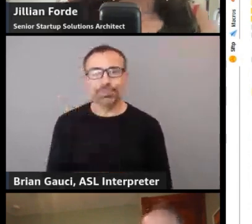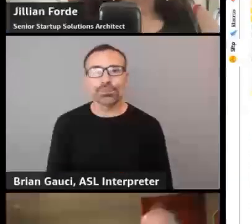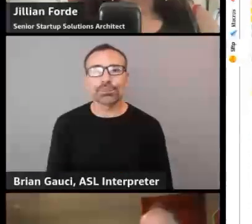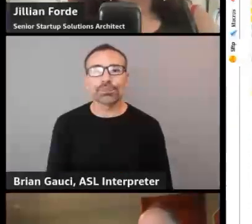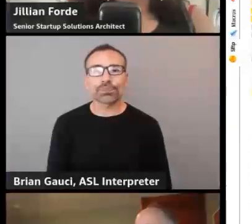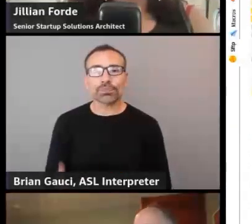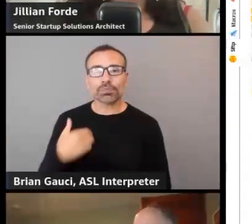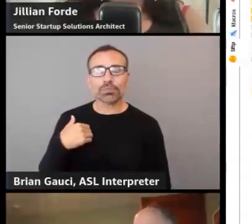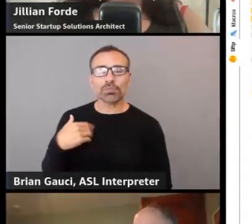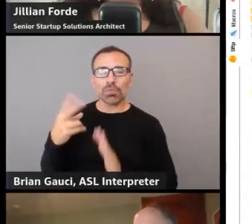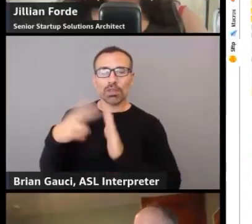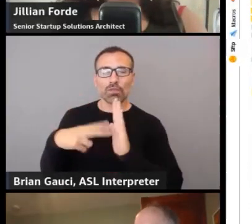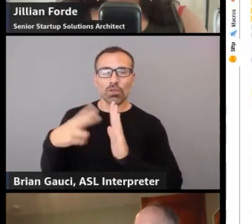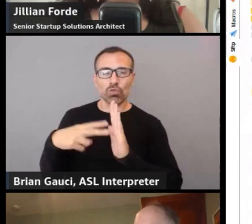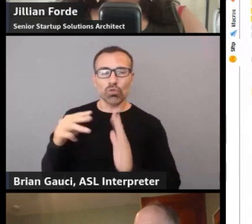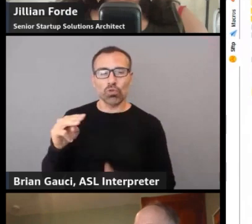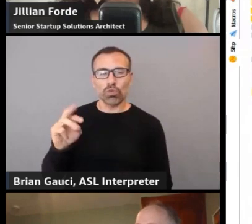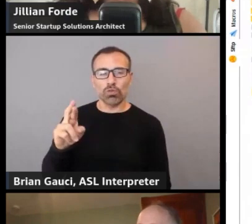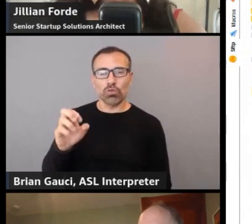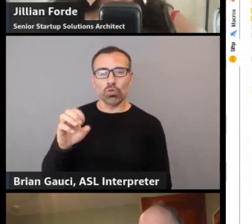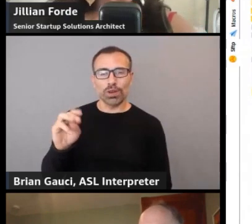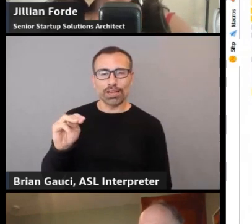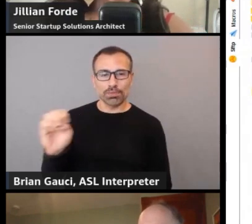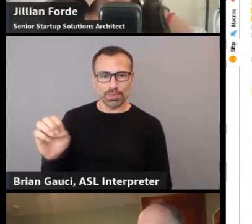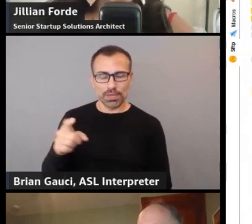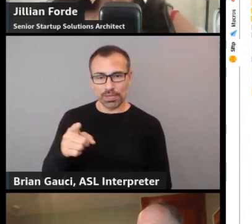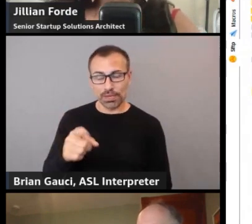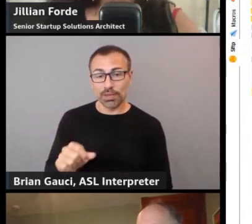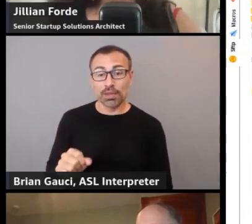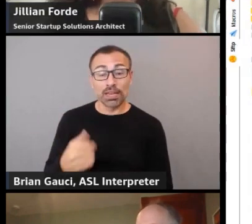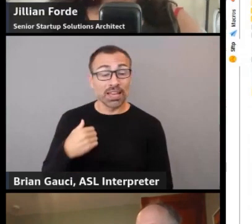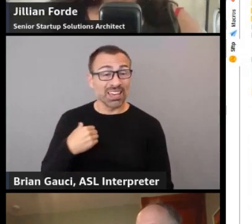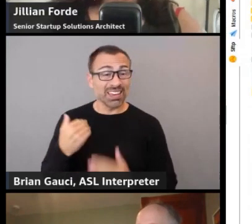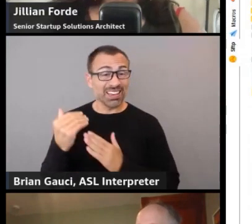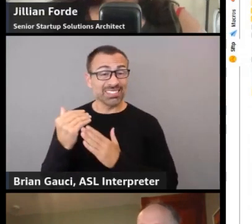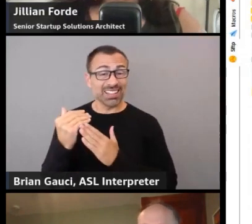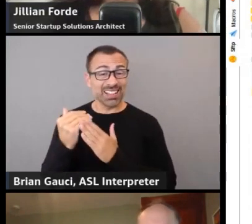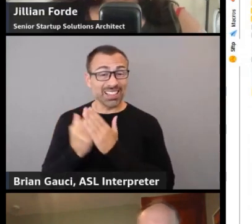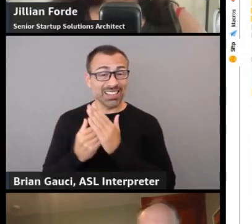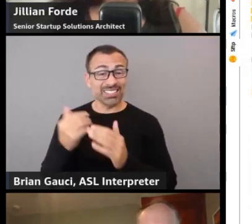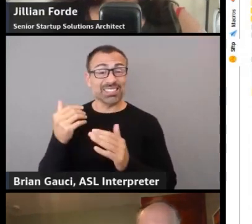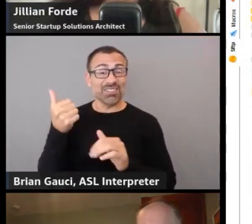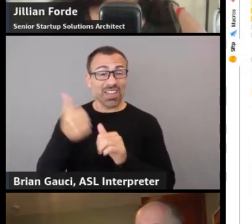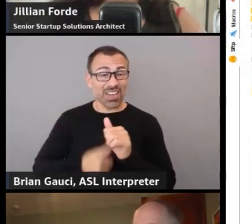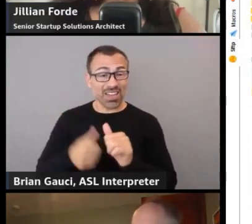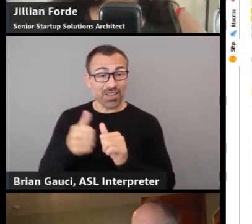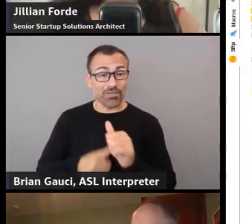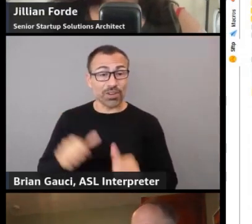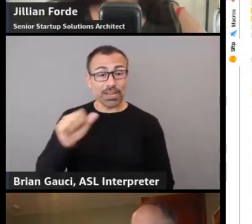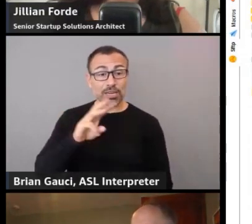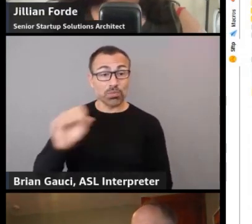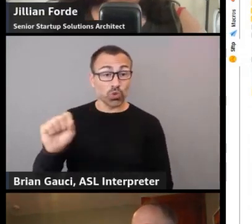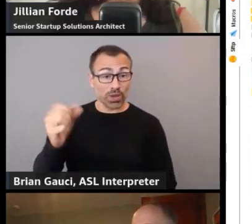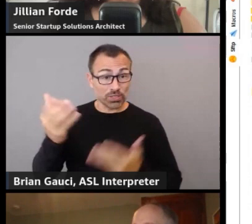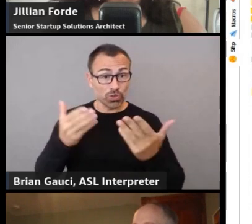which we invite you to read first. This has a list of every AWS service. There's more than 200 of them. And